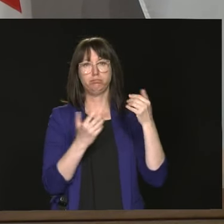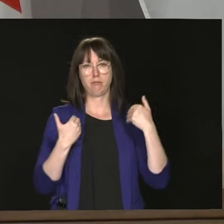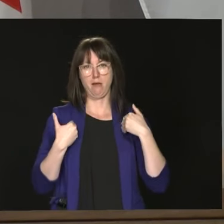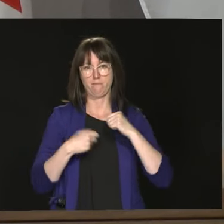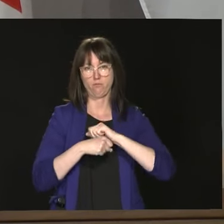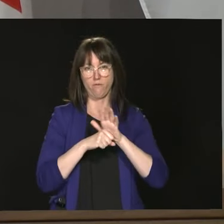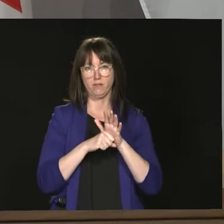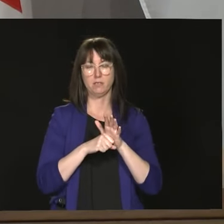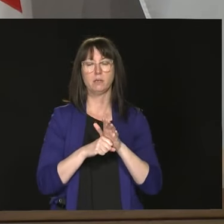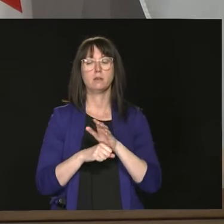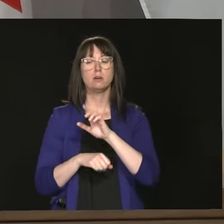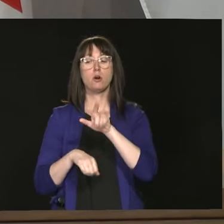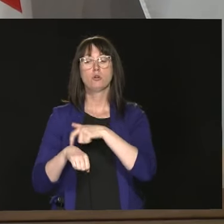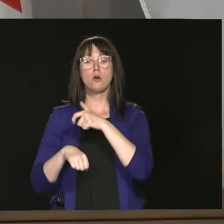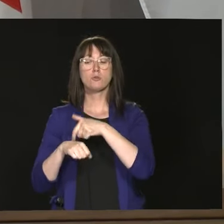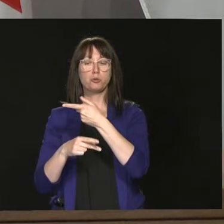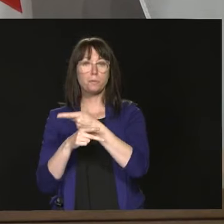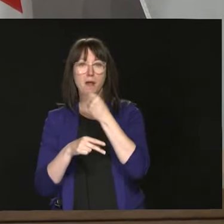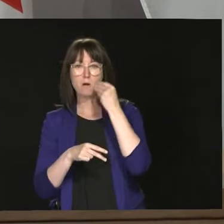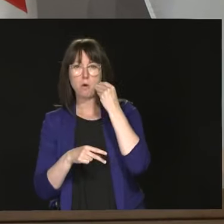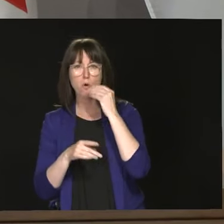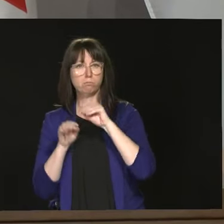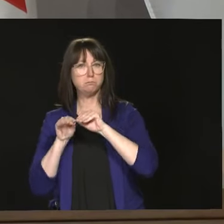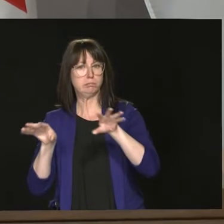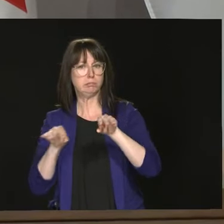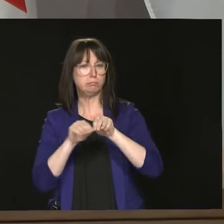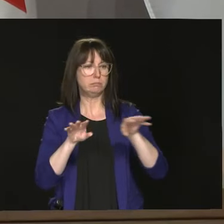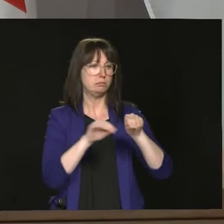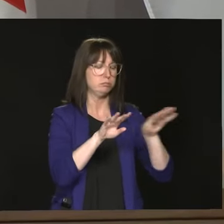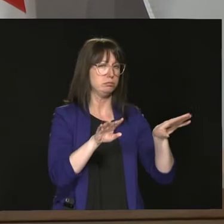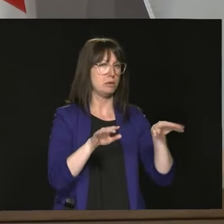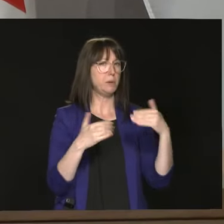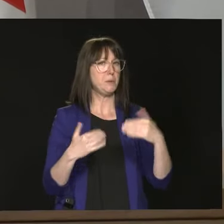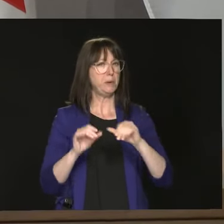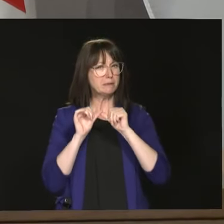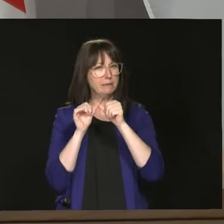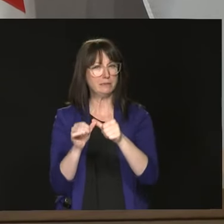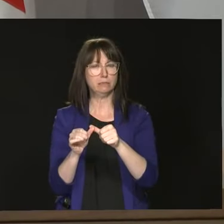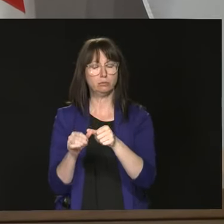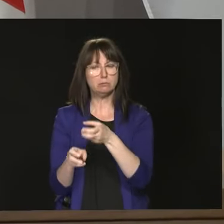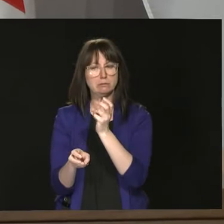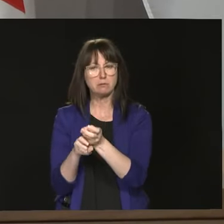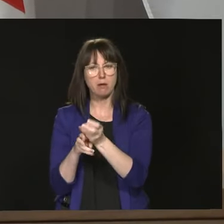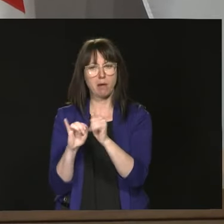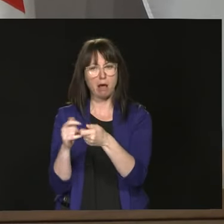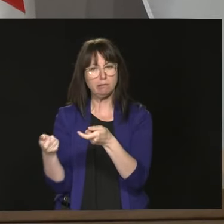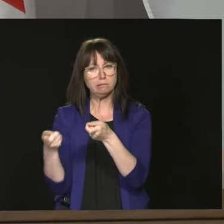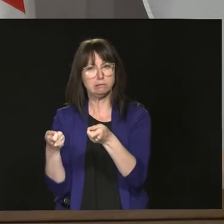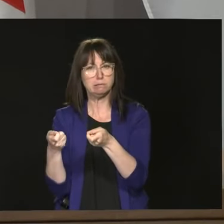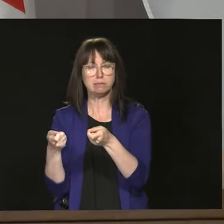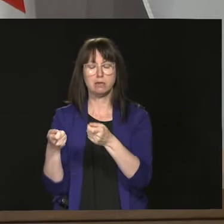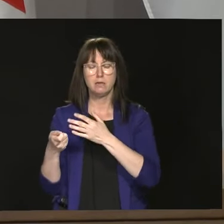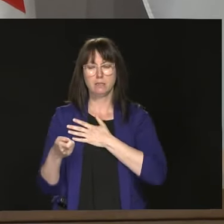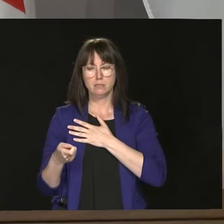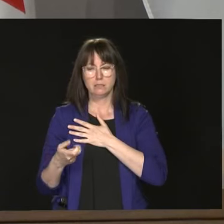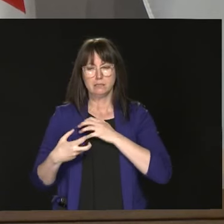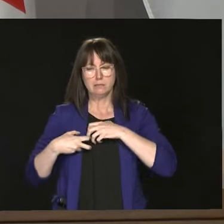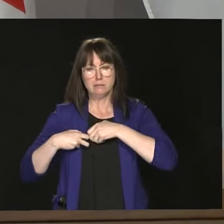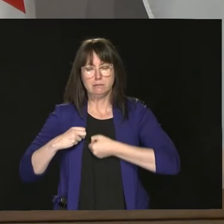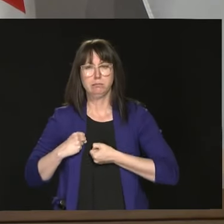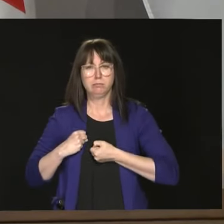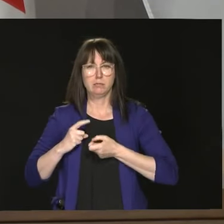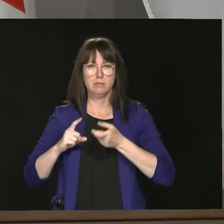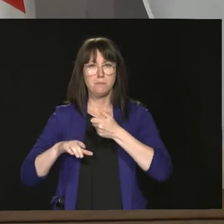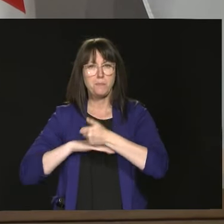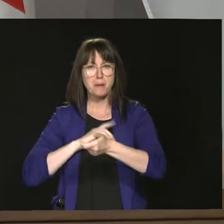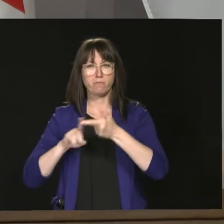homes continue to define one of our biggest struggles and deepest heartaches with COVID-19, I want to highlight the work